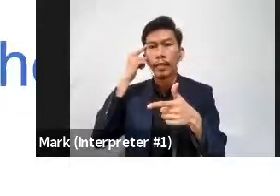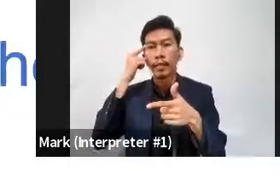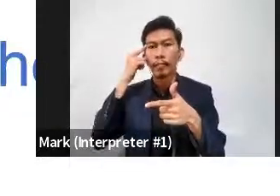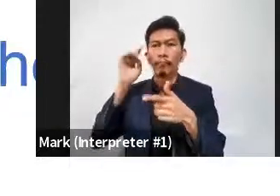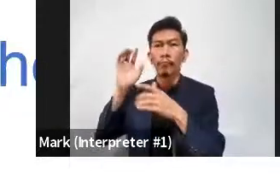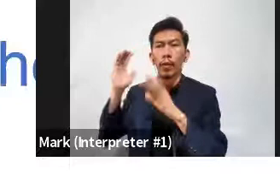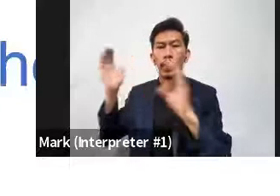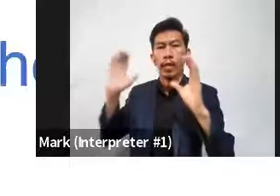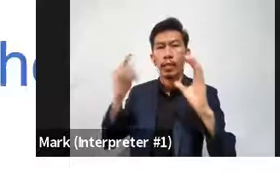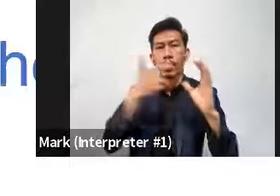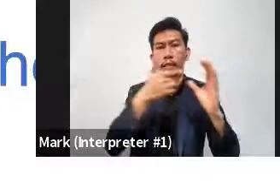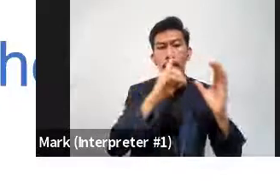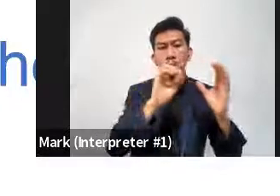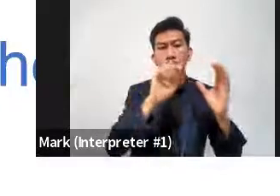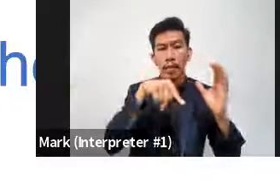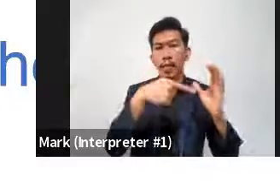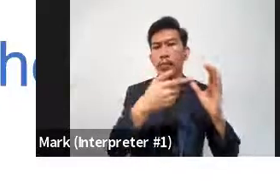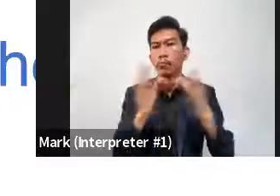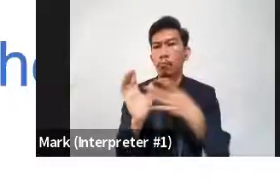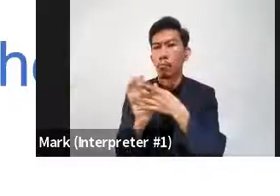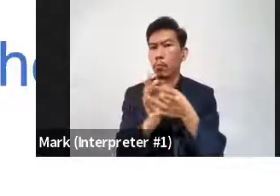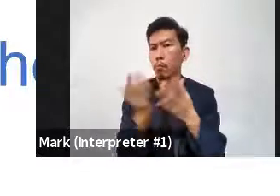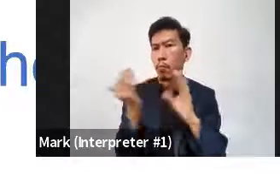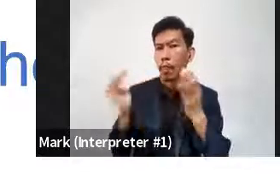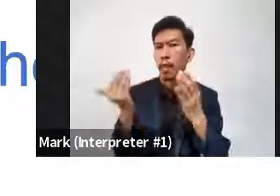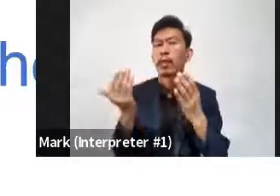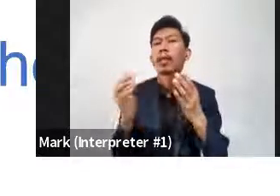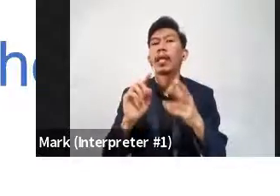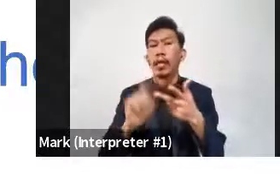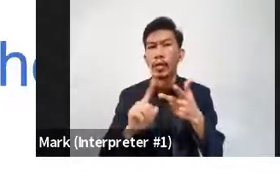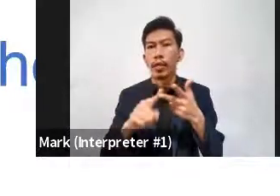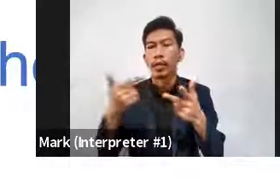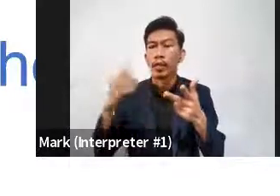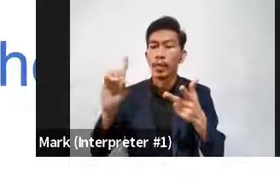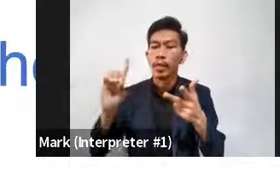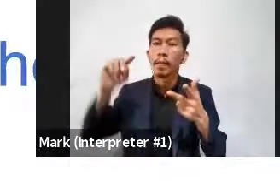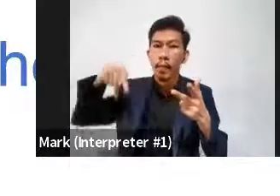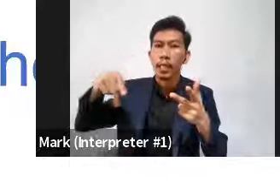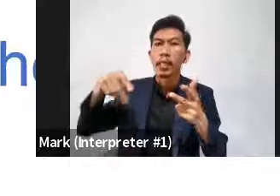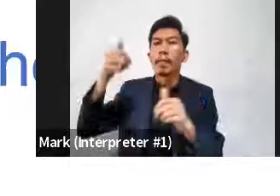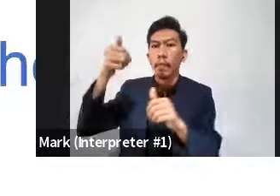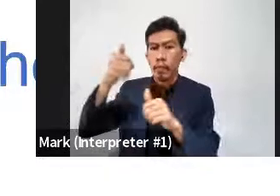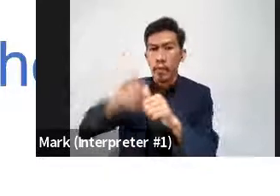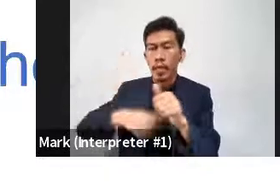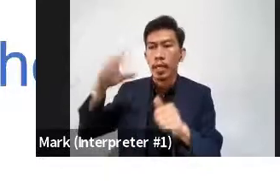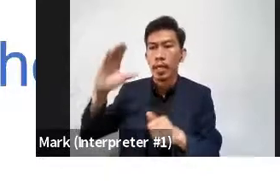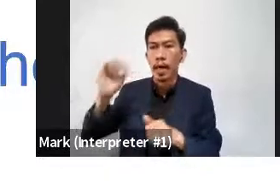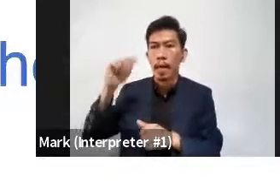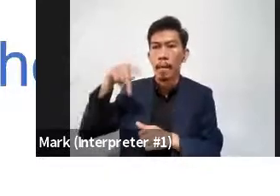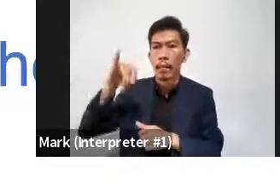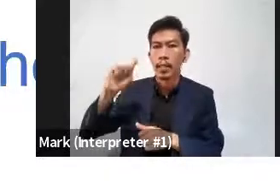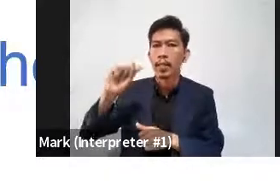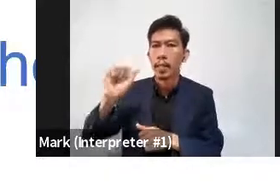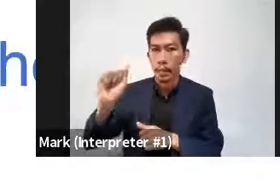GDP? And third is your GDP per capita. So I want to start first with GDP per capita.